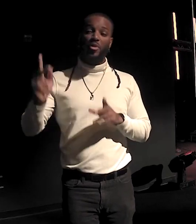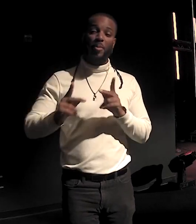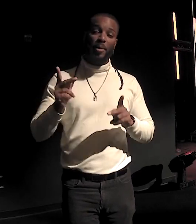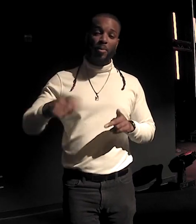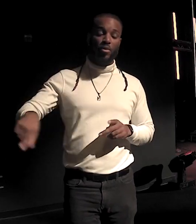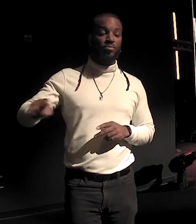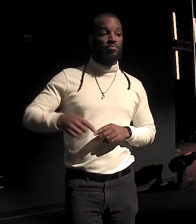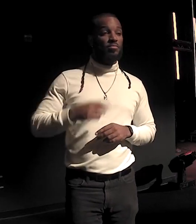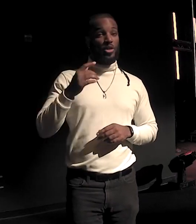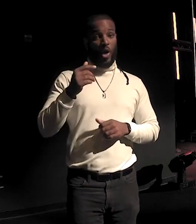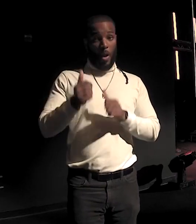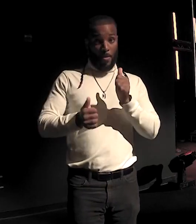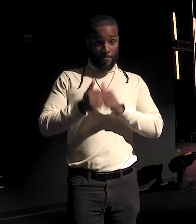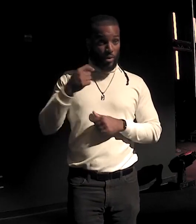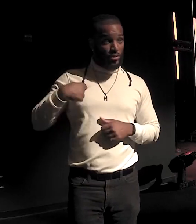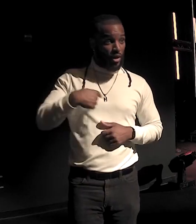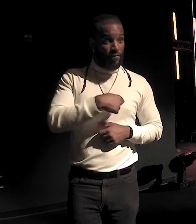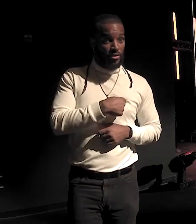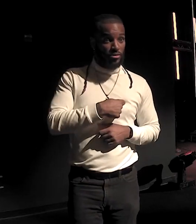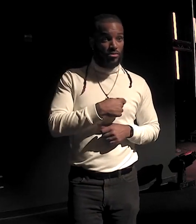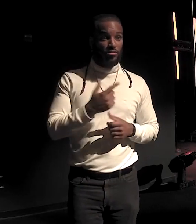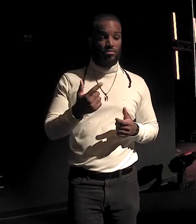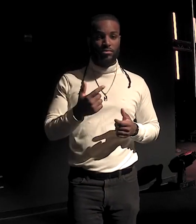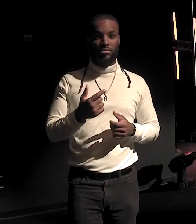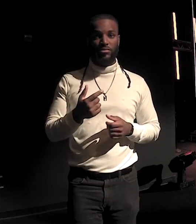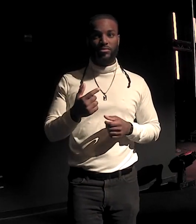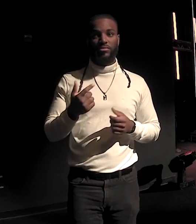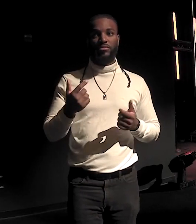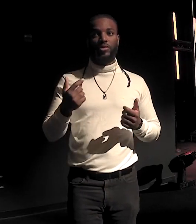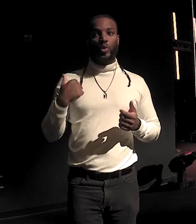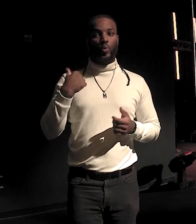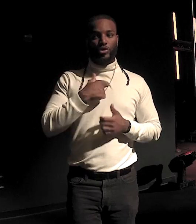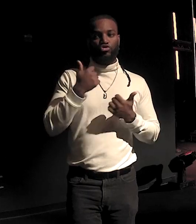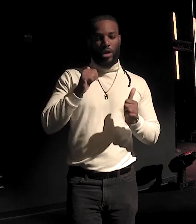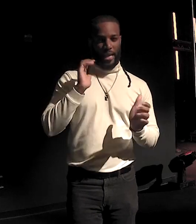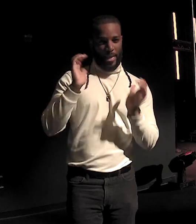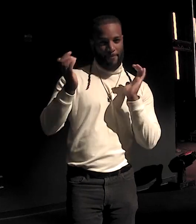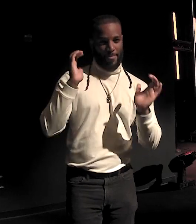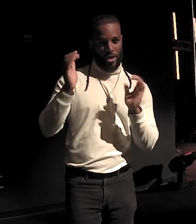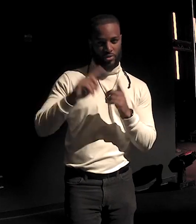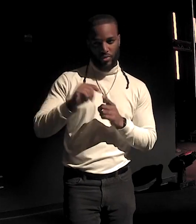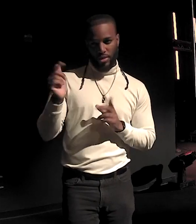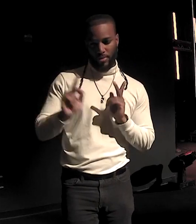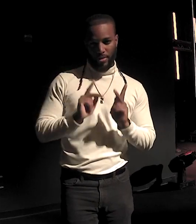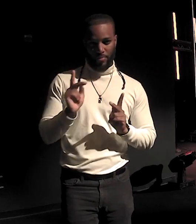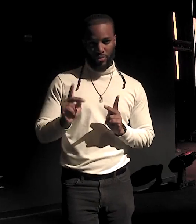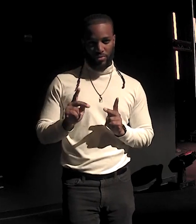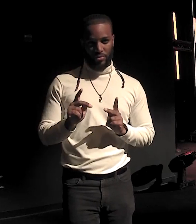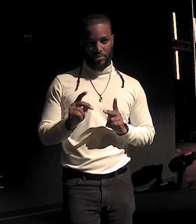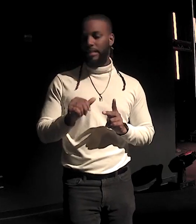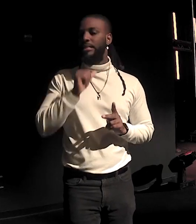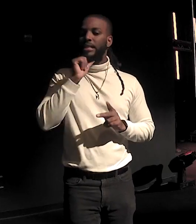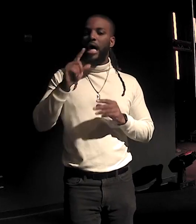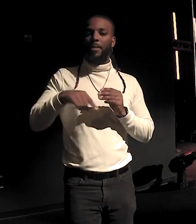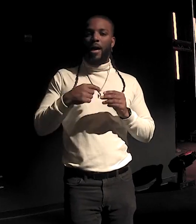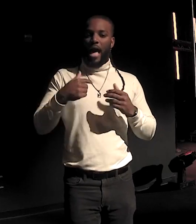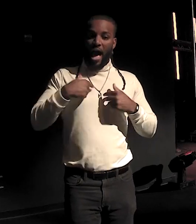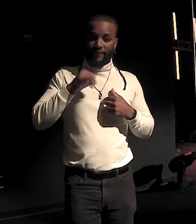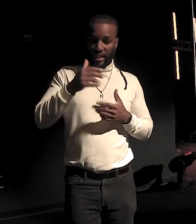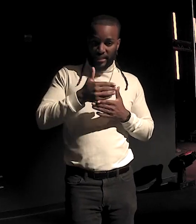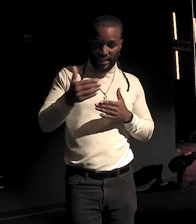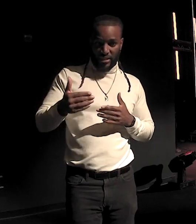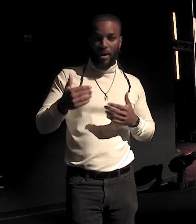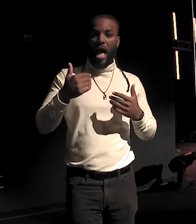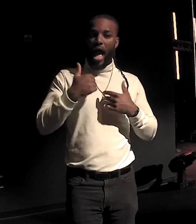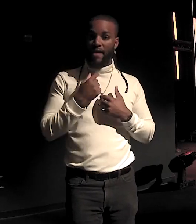us. Because most of it's actually derived in comparison to others. It's not just about having that thing, it's